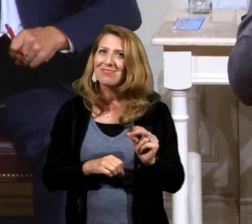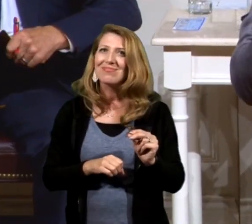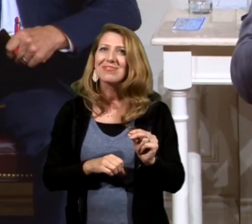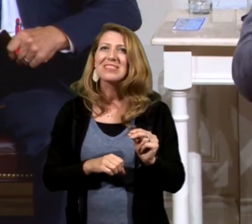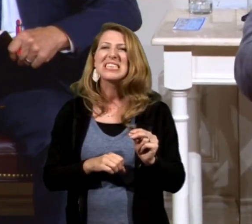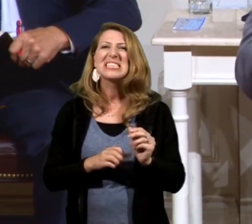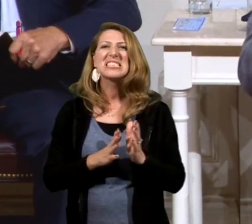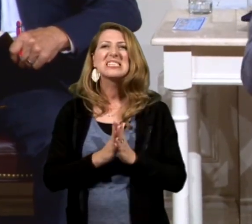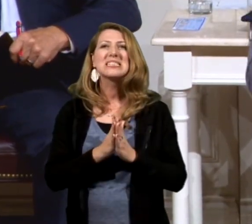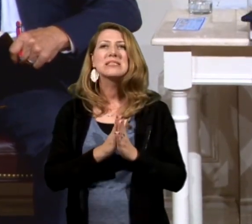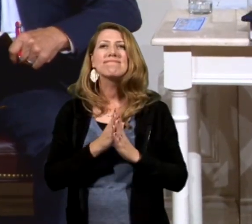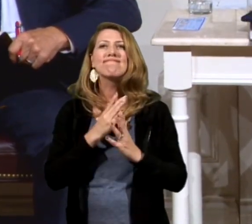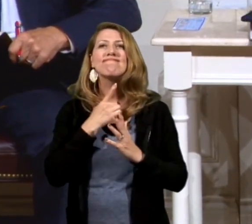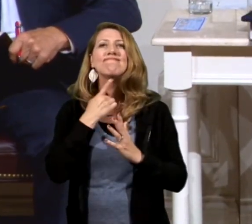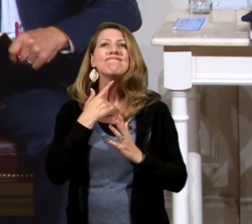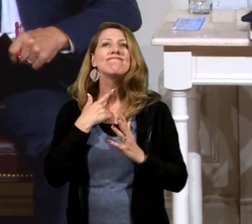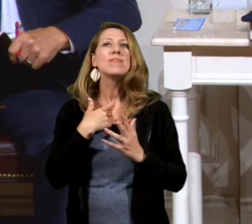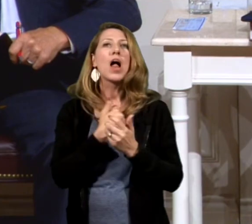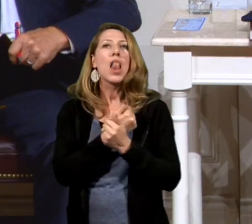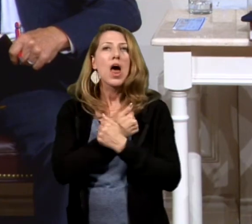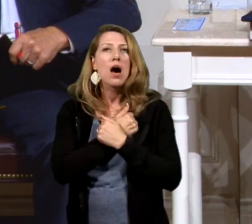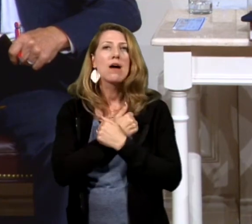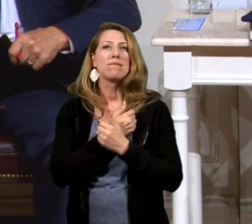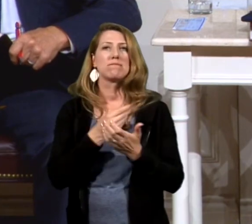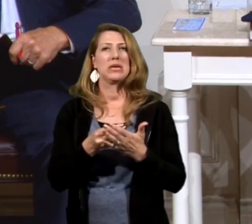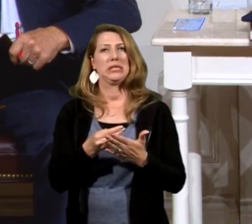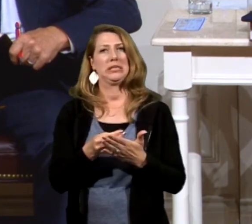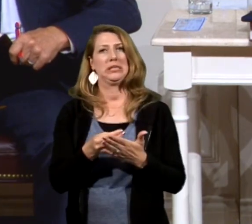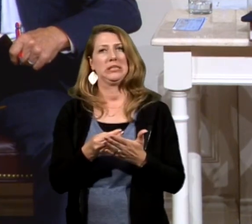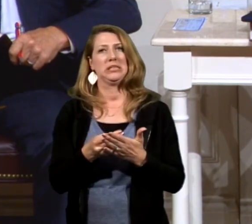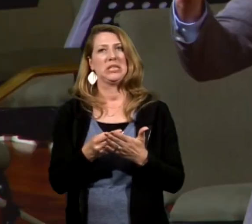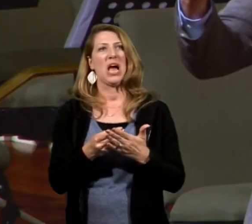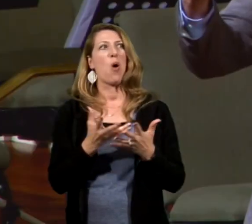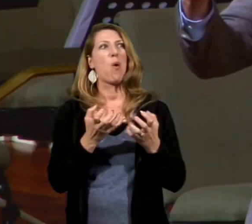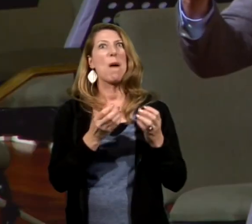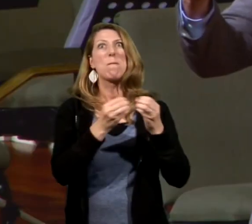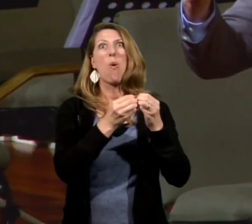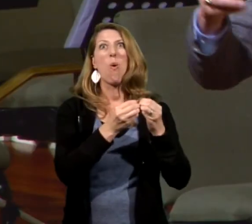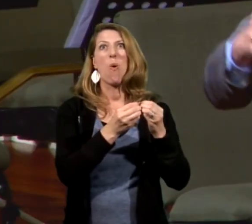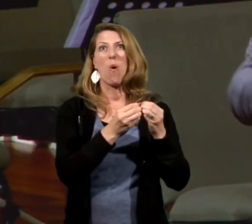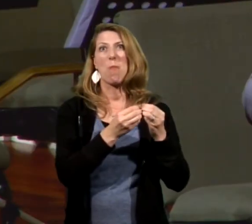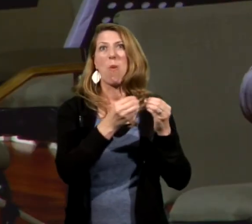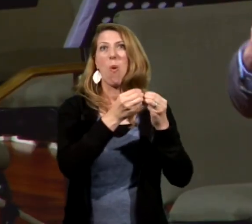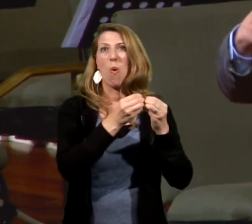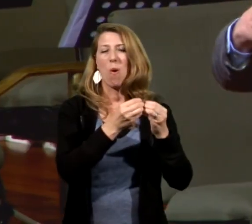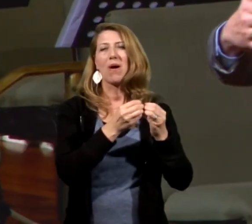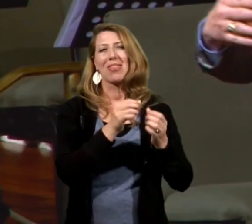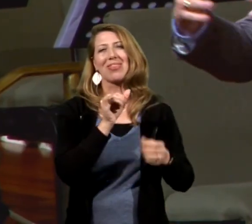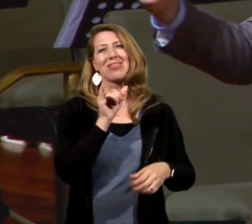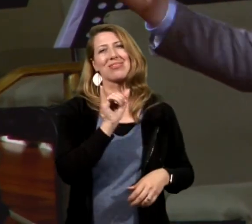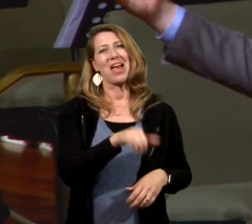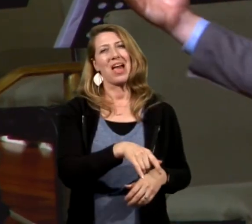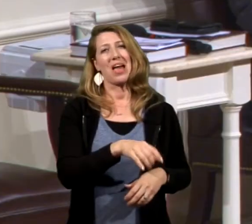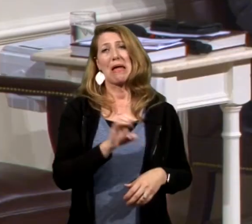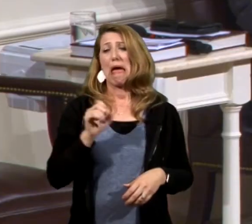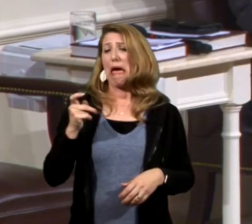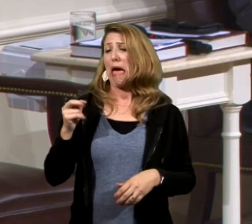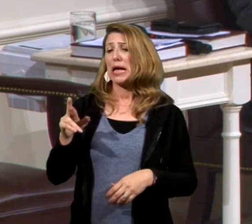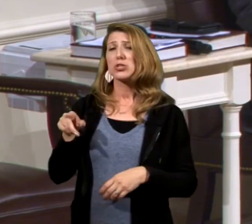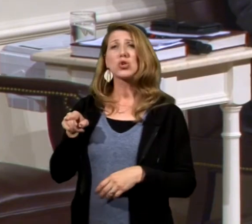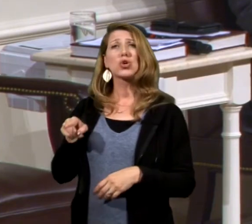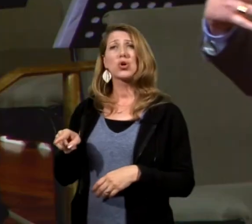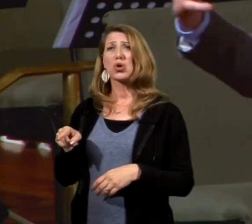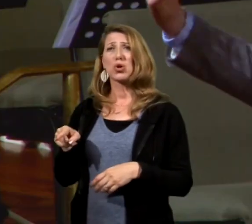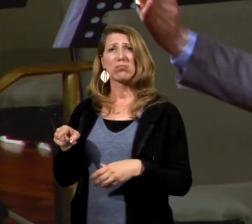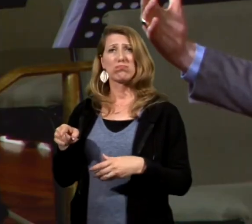It's that itch that money can bring and possessions can bring, that itch for more. And even though Esther had been able to be,